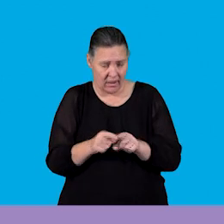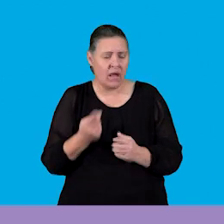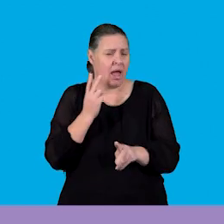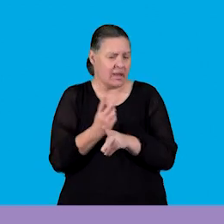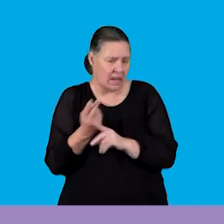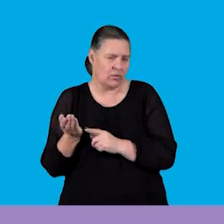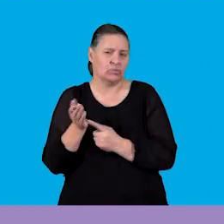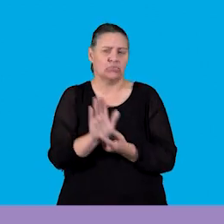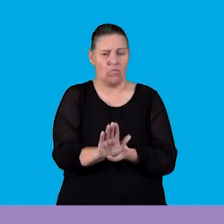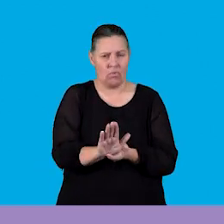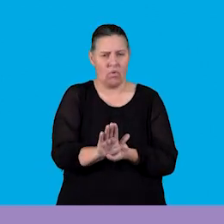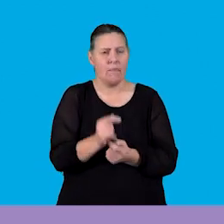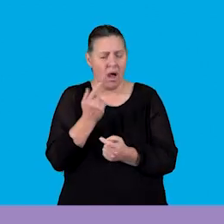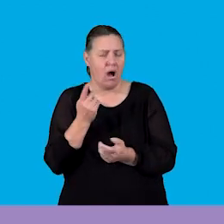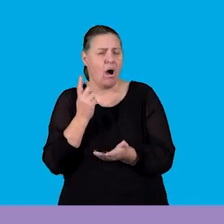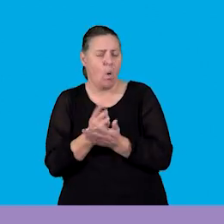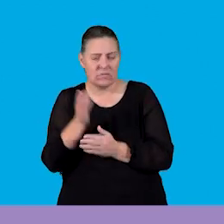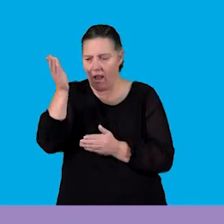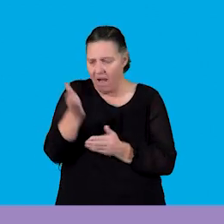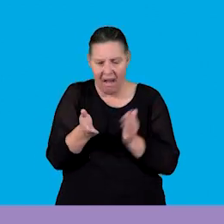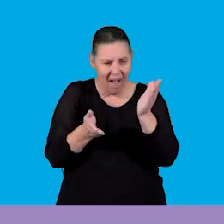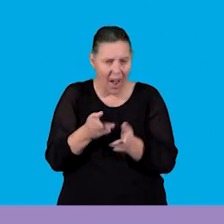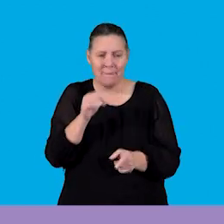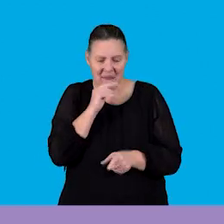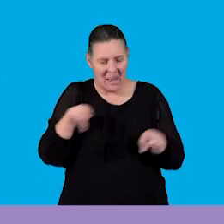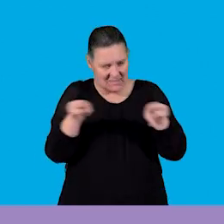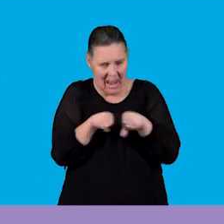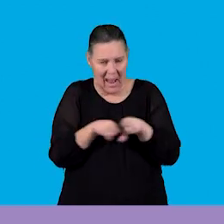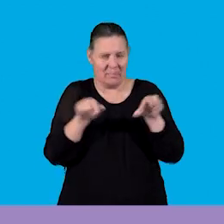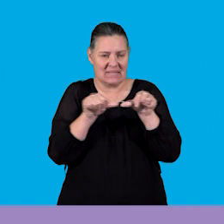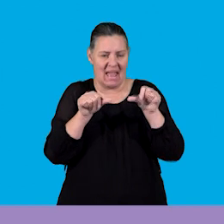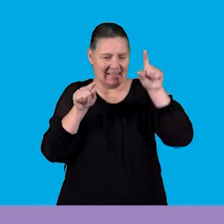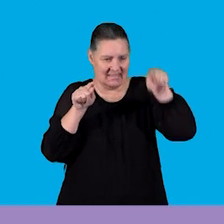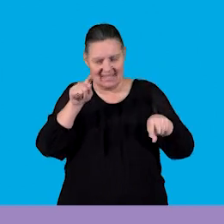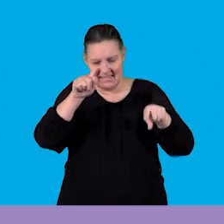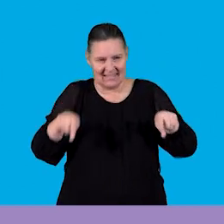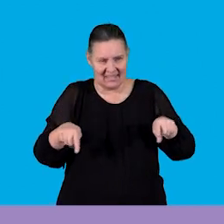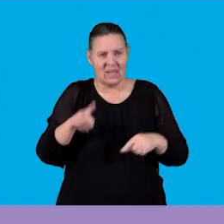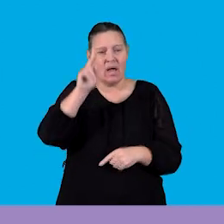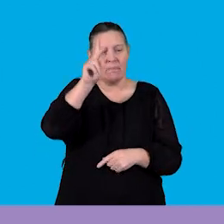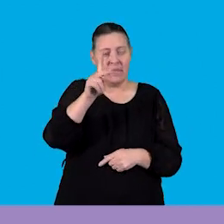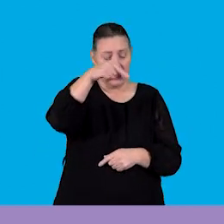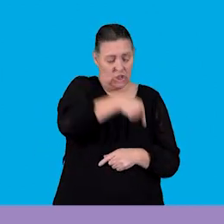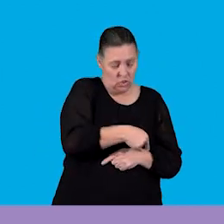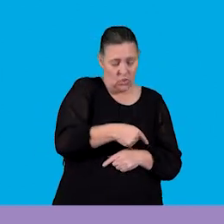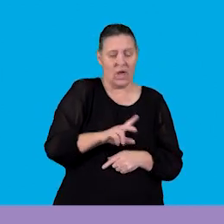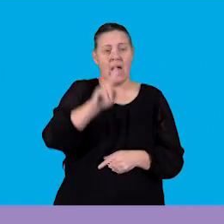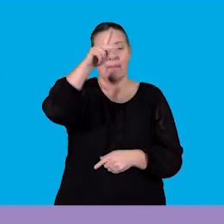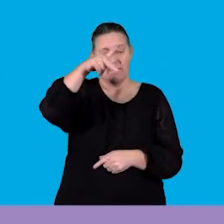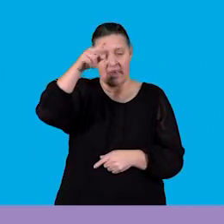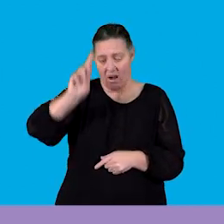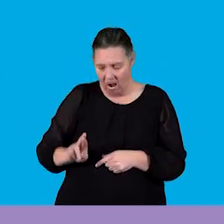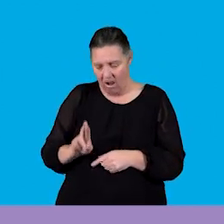this triangle, again, we've been shown those symbols that we use to indicate our equal sides. So from here, we can see